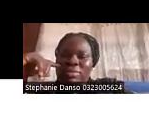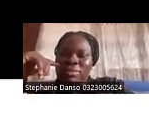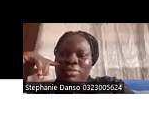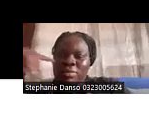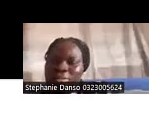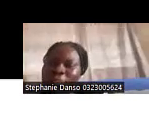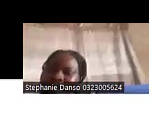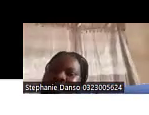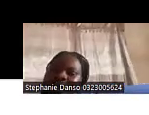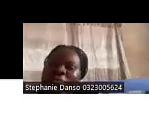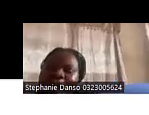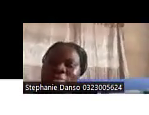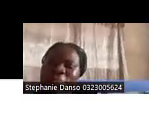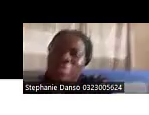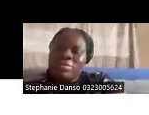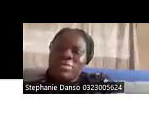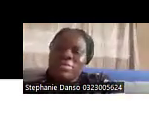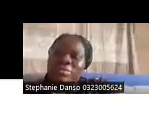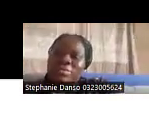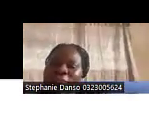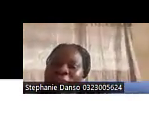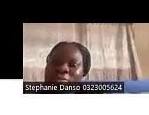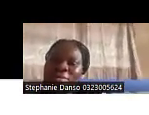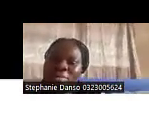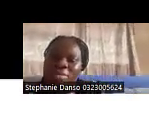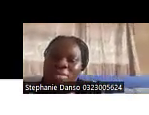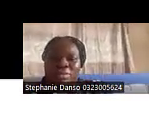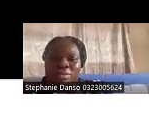Gloria, spell dev.